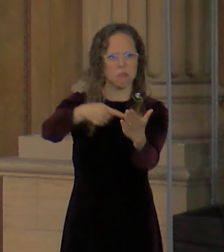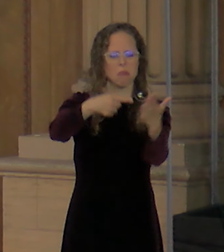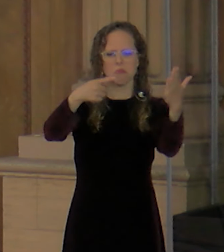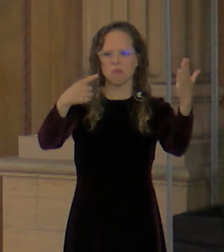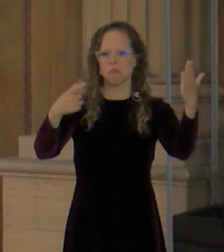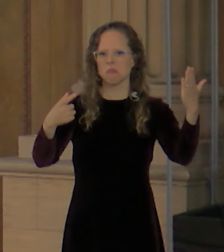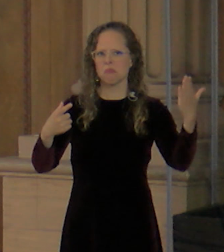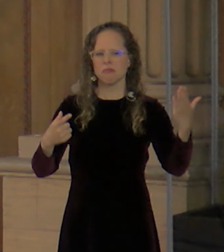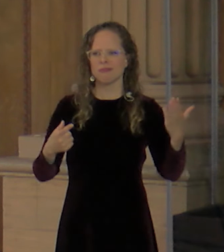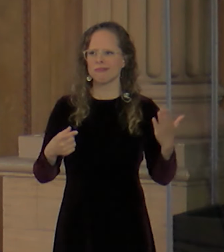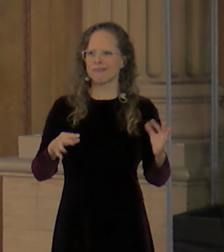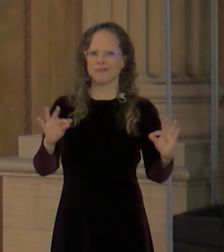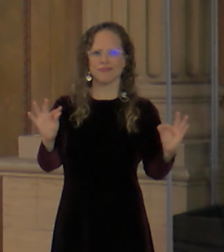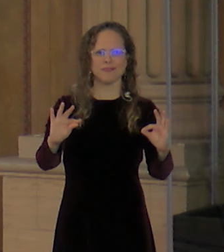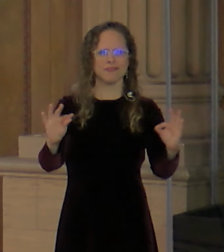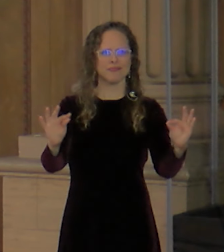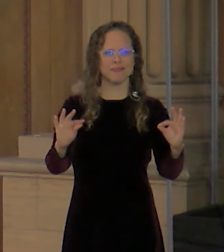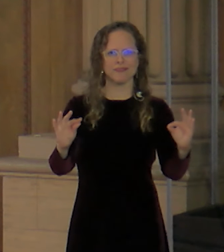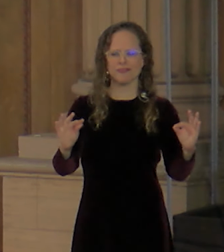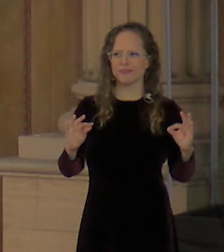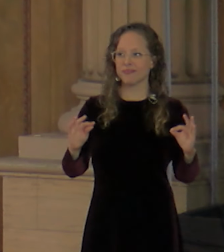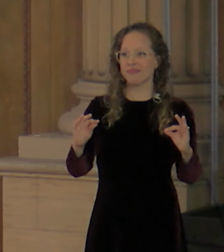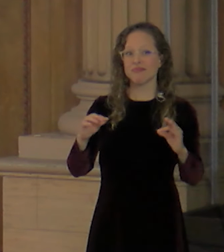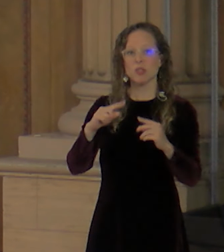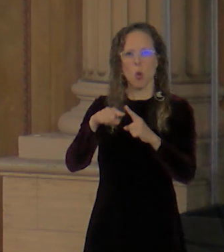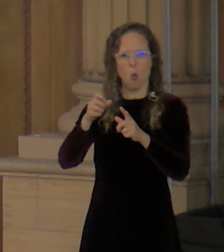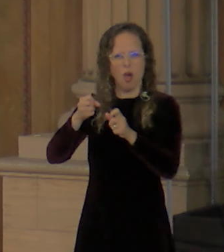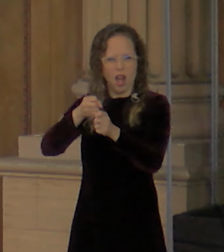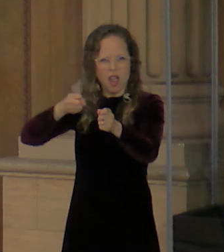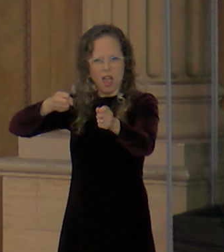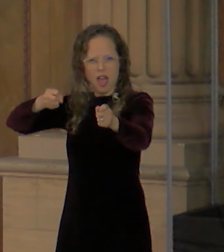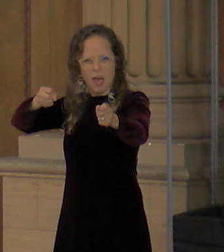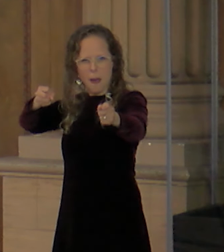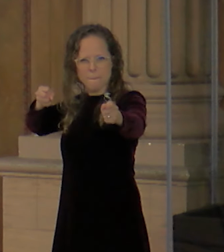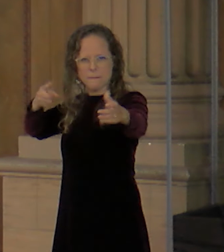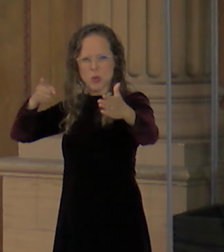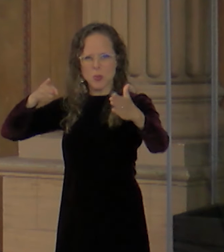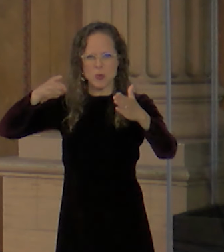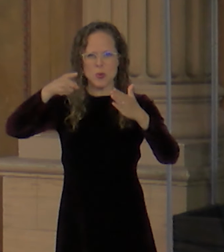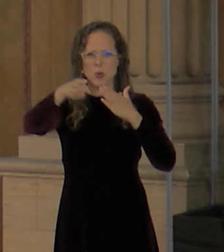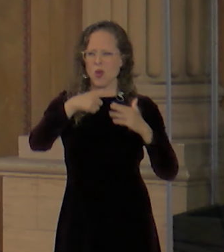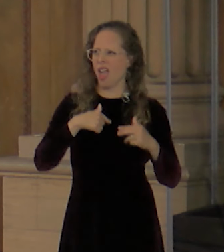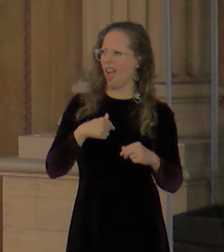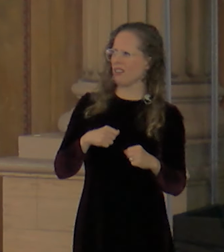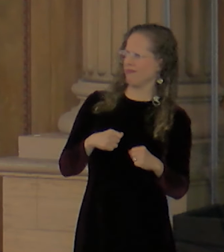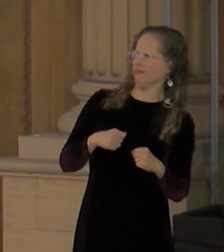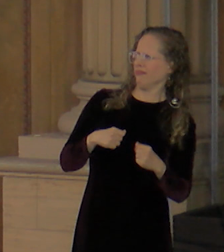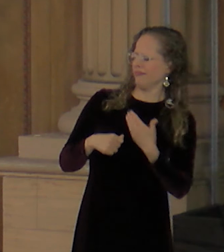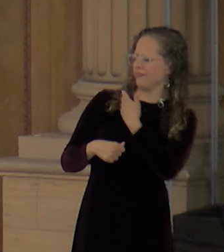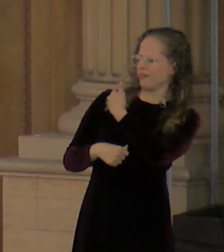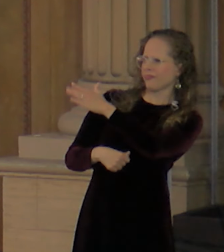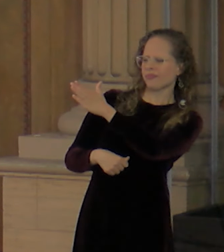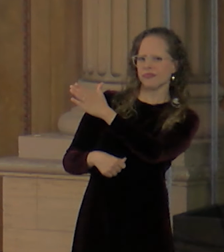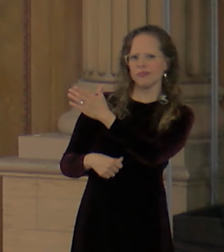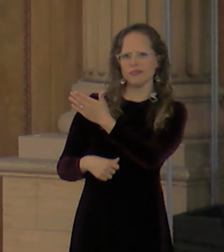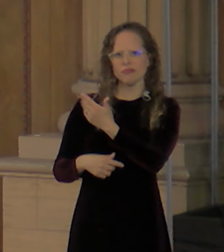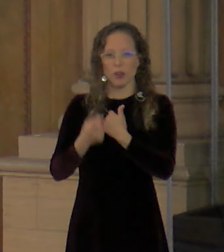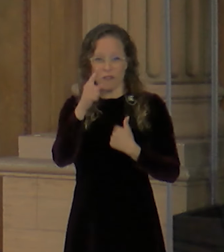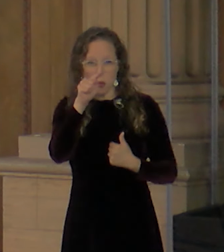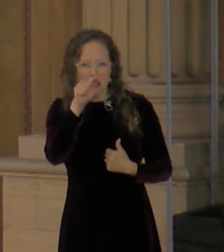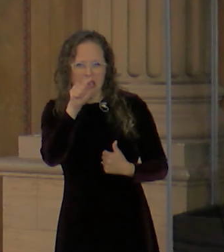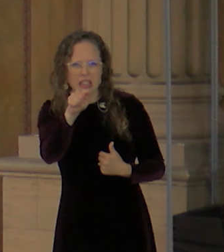bronze as rotten wood. The arrow cannot make him flee. For him, sling stones are turned to